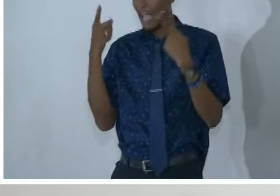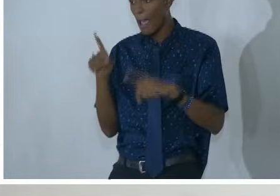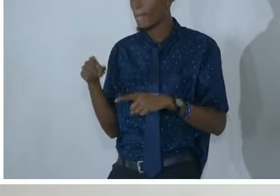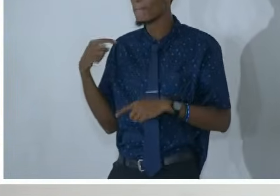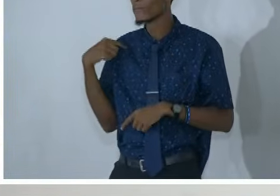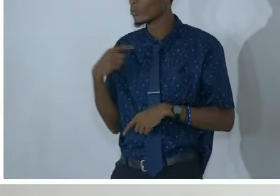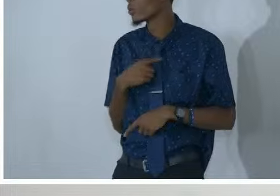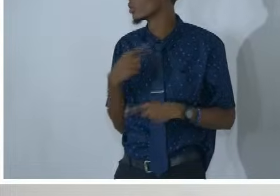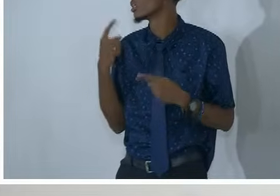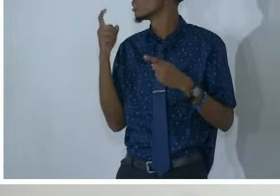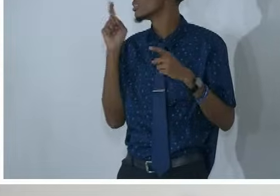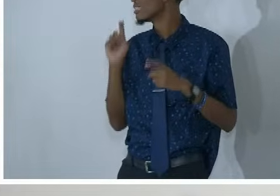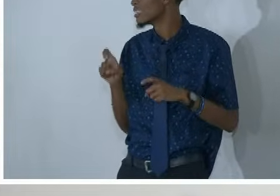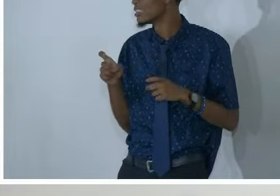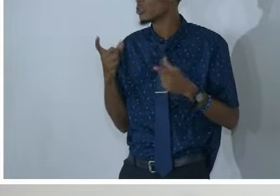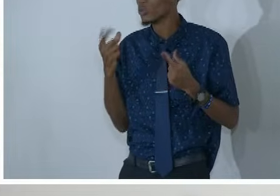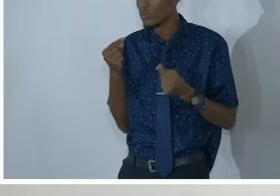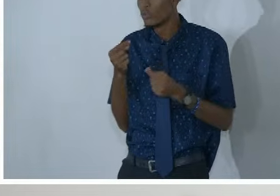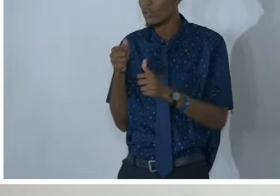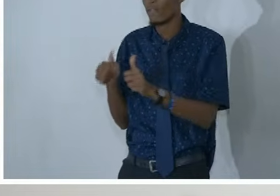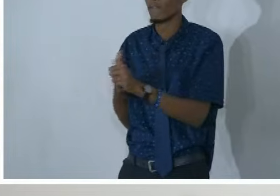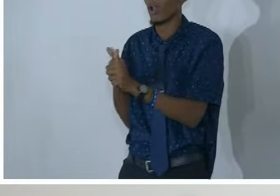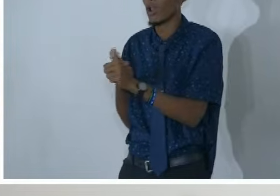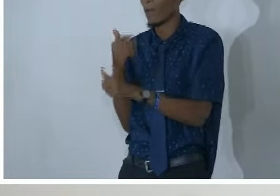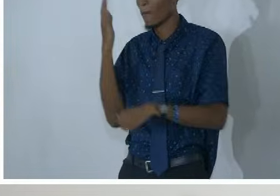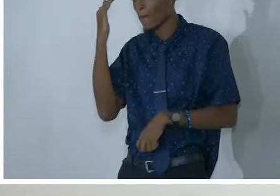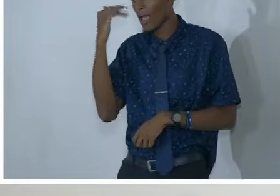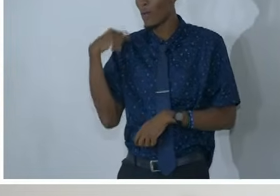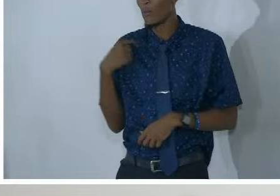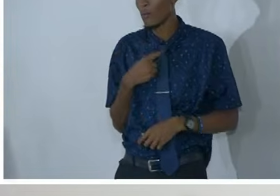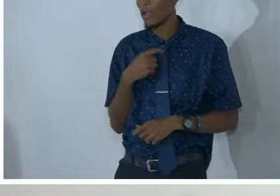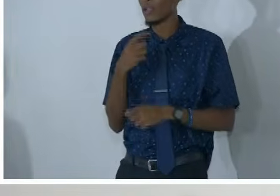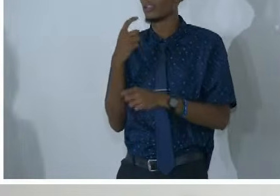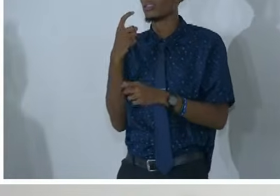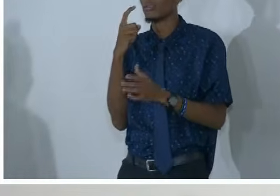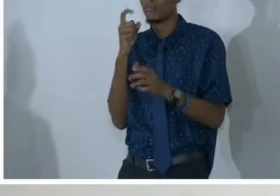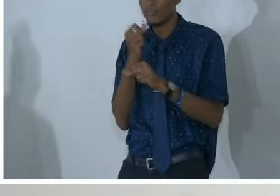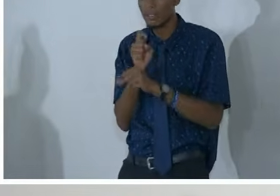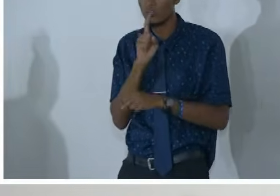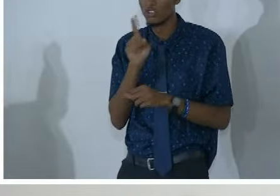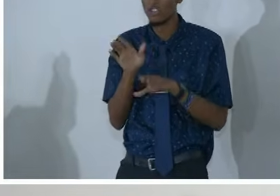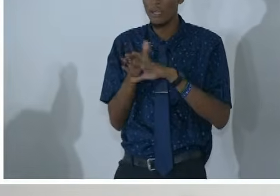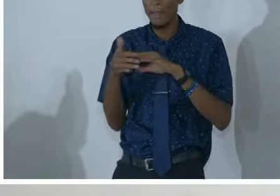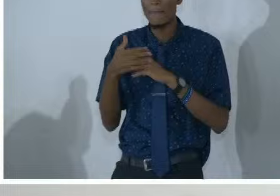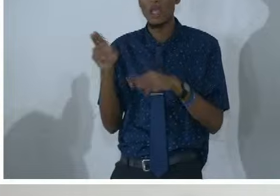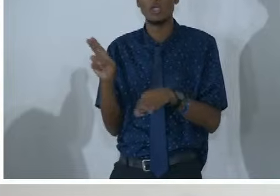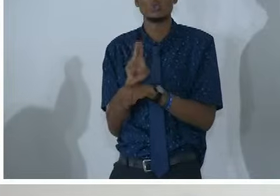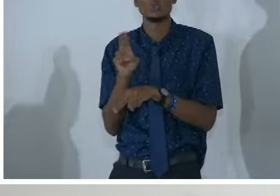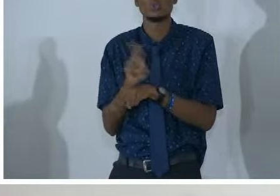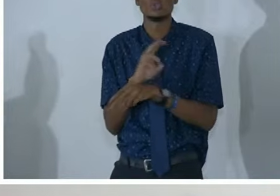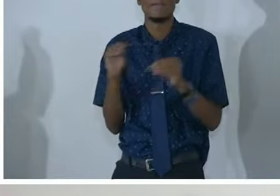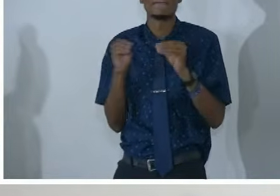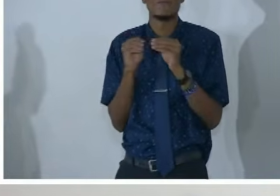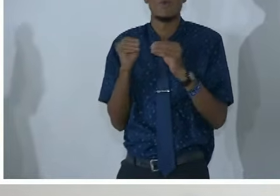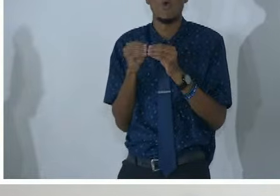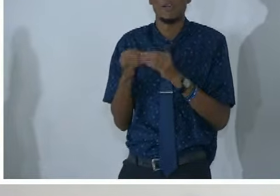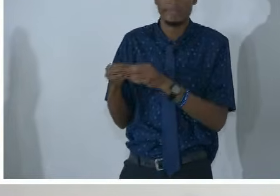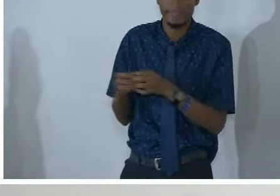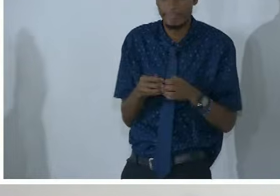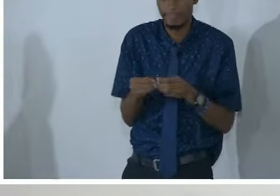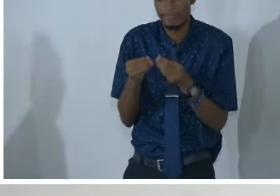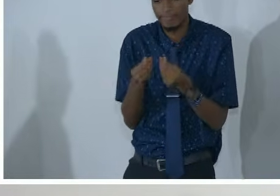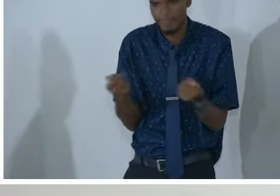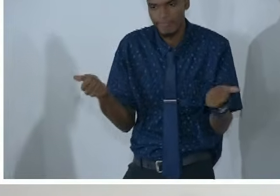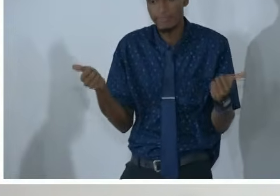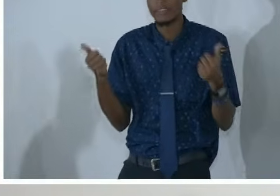on. We really believe that if Jamaicans use mediation more, then Jamaica